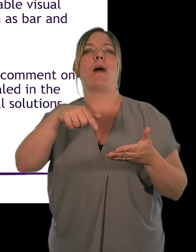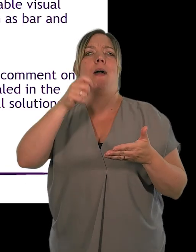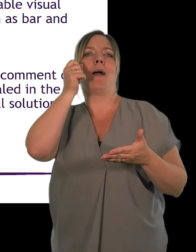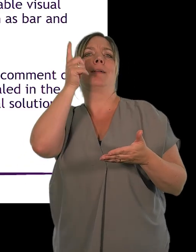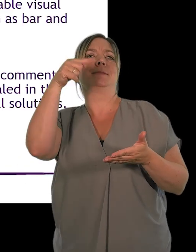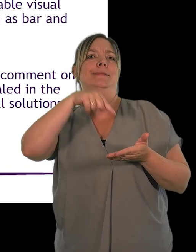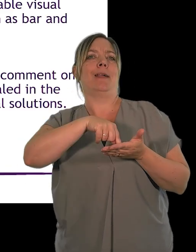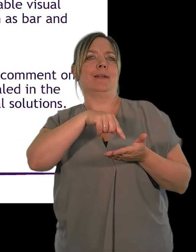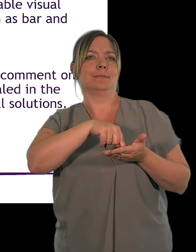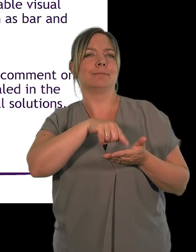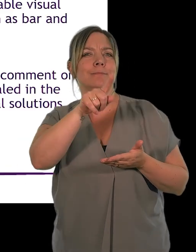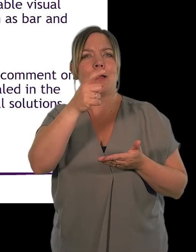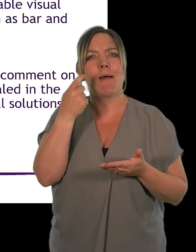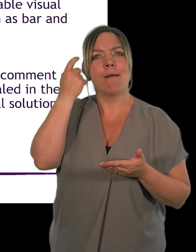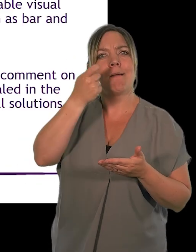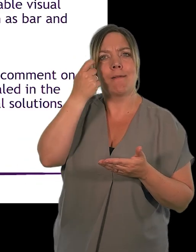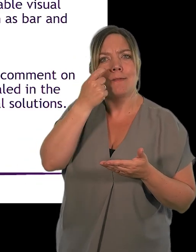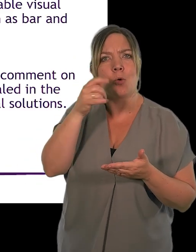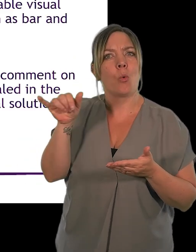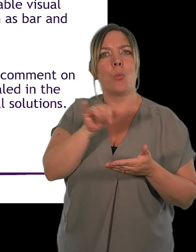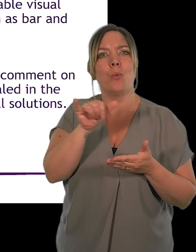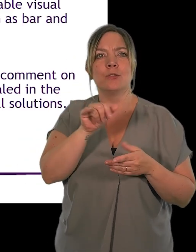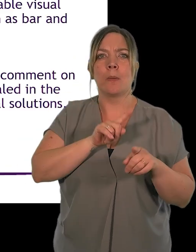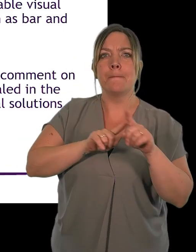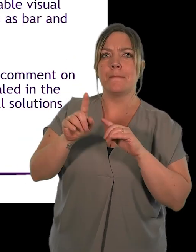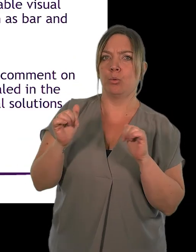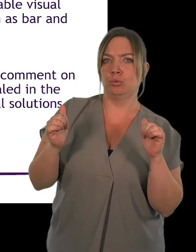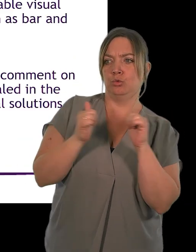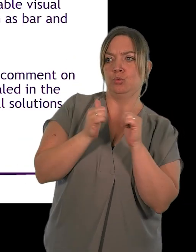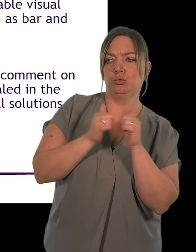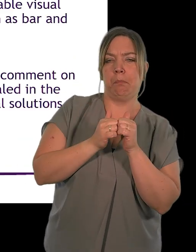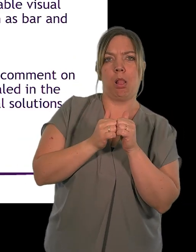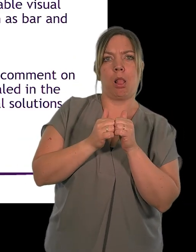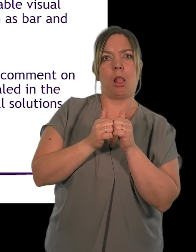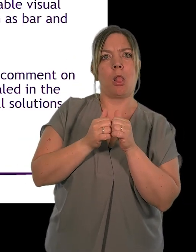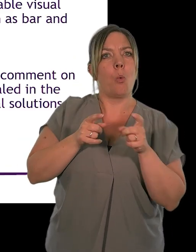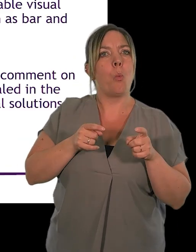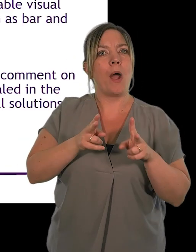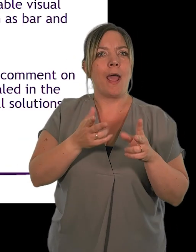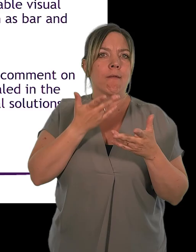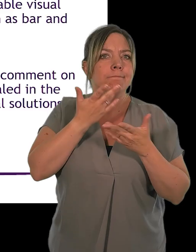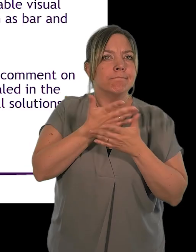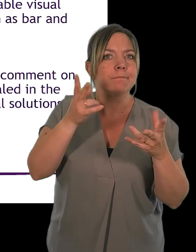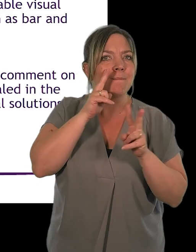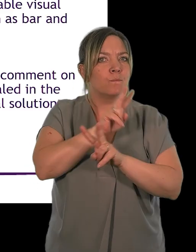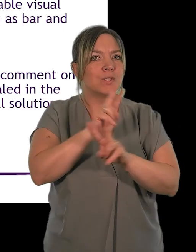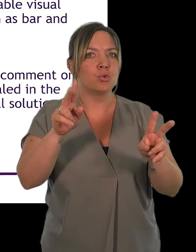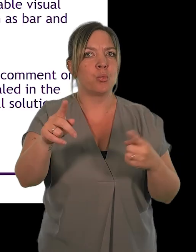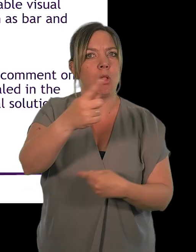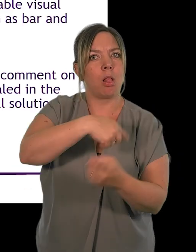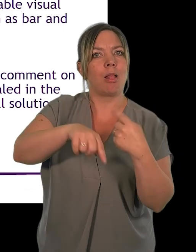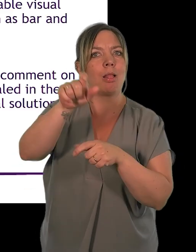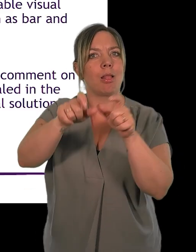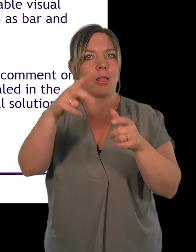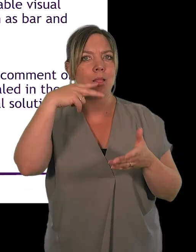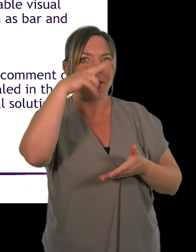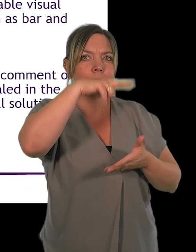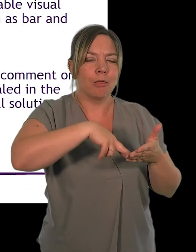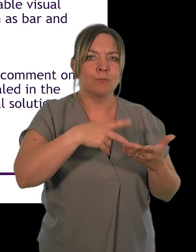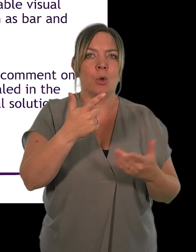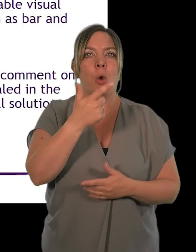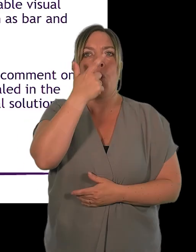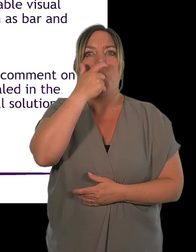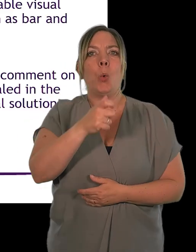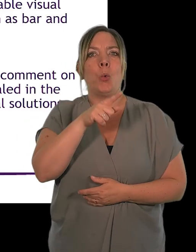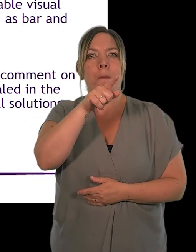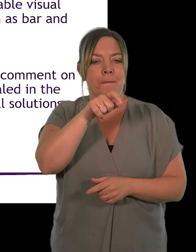most suitable visual impact for your audience, such as bar charts and pie charts. From the